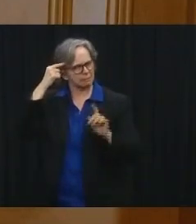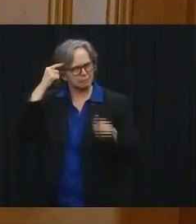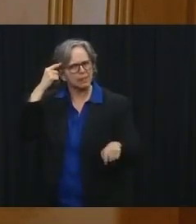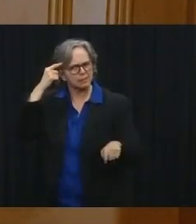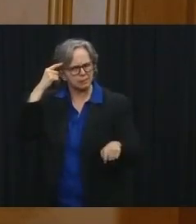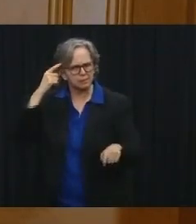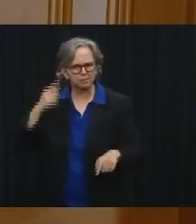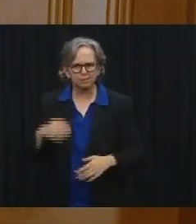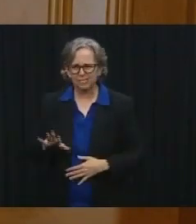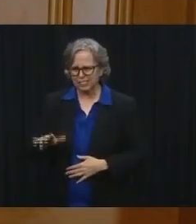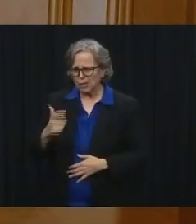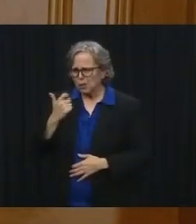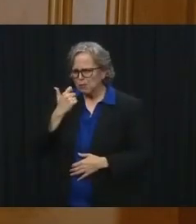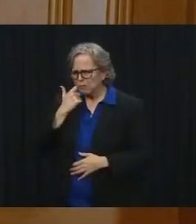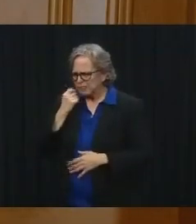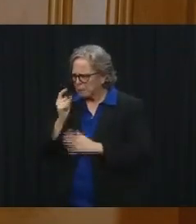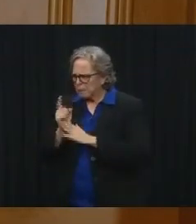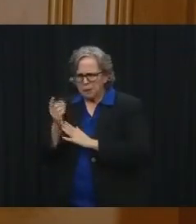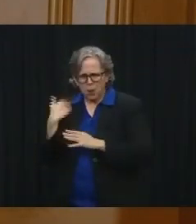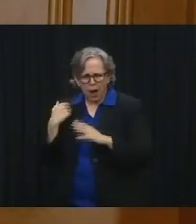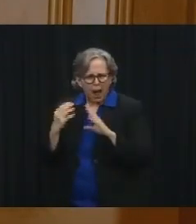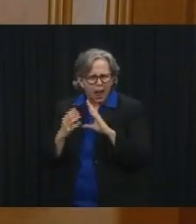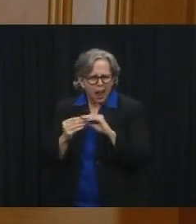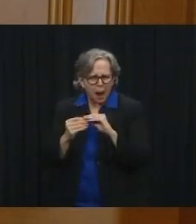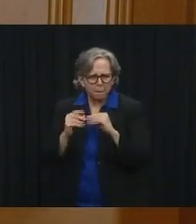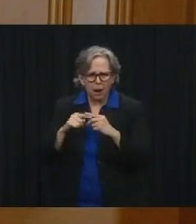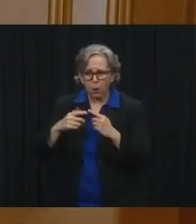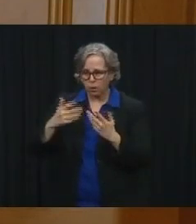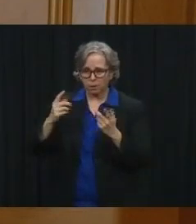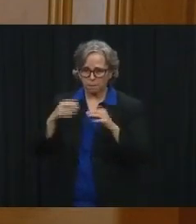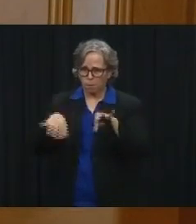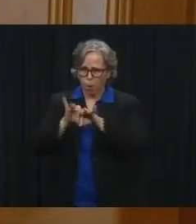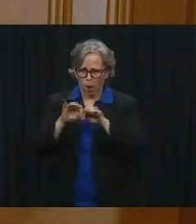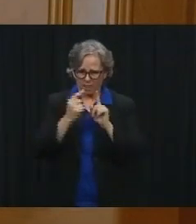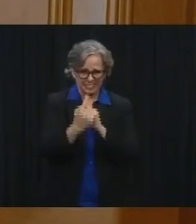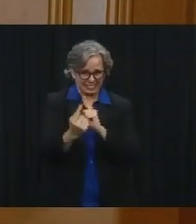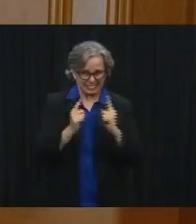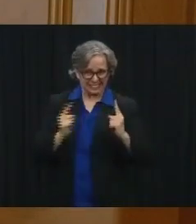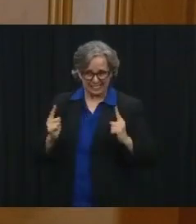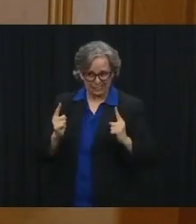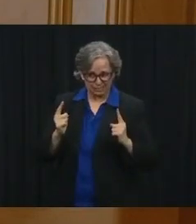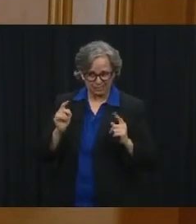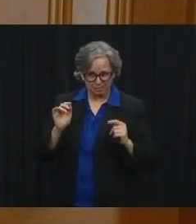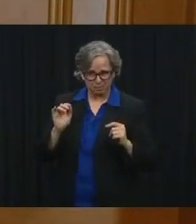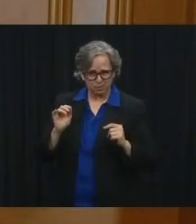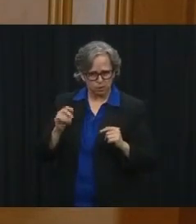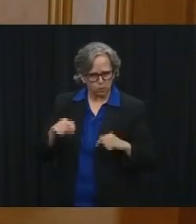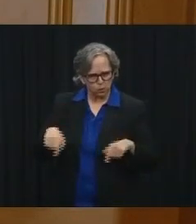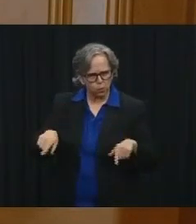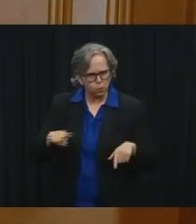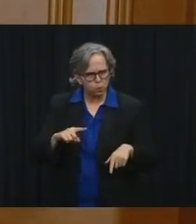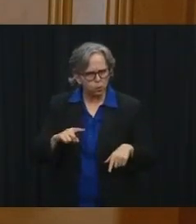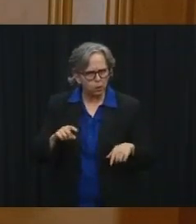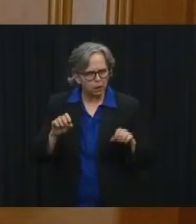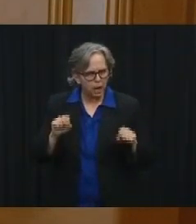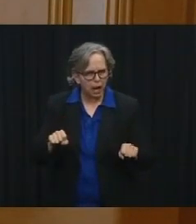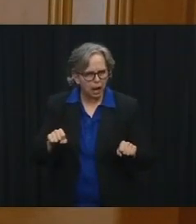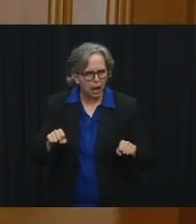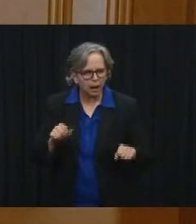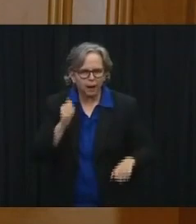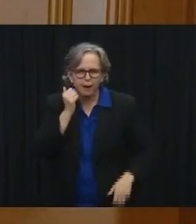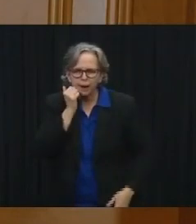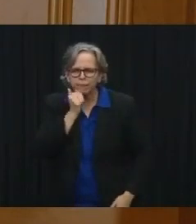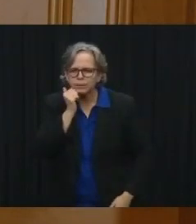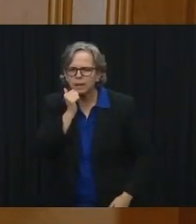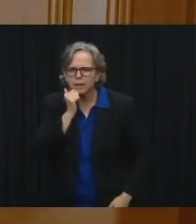social distancing. That's things that each and every one of us can do every single day. And we keep talking about that because